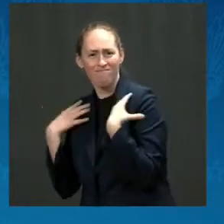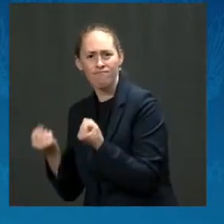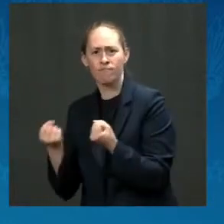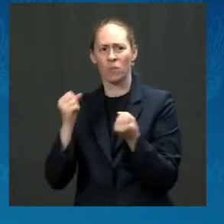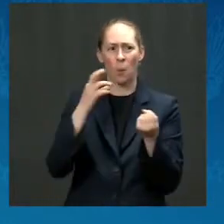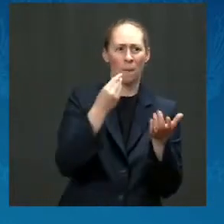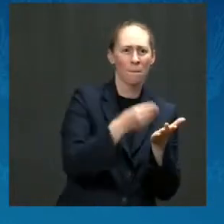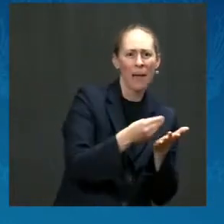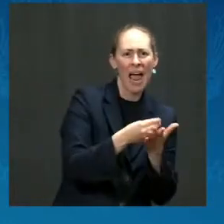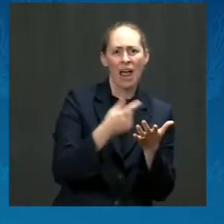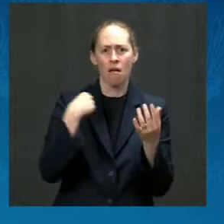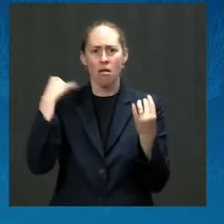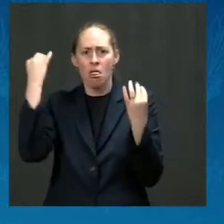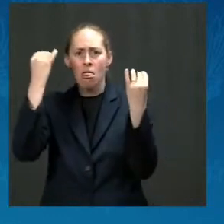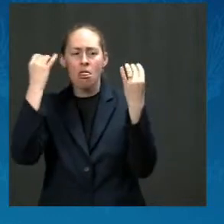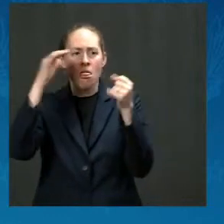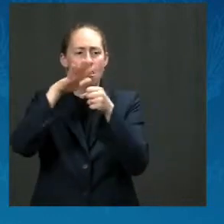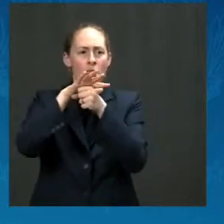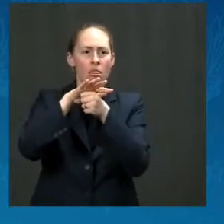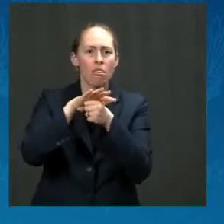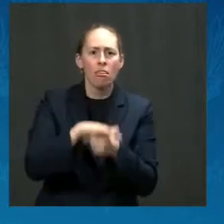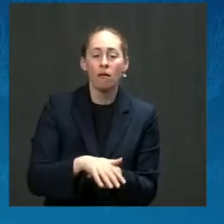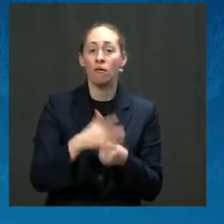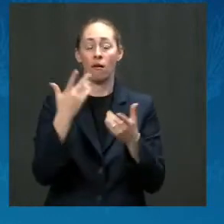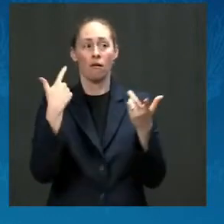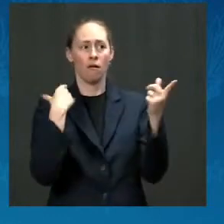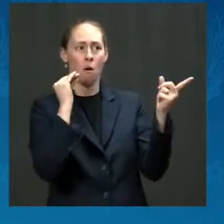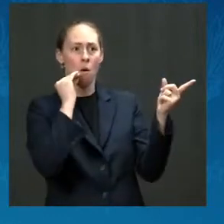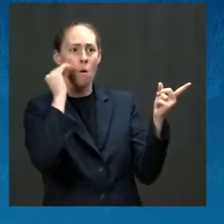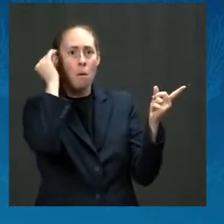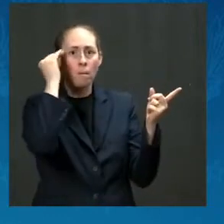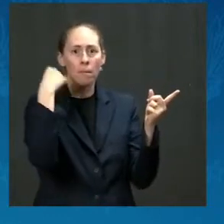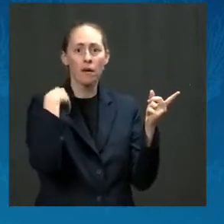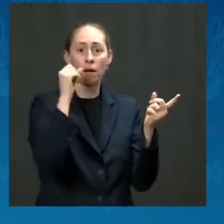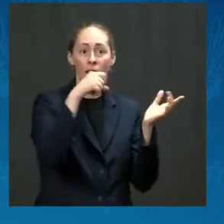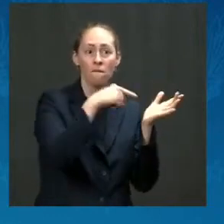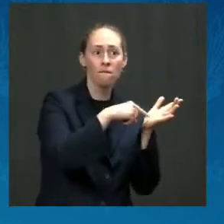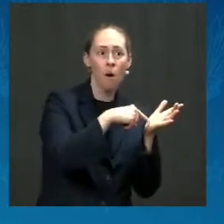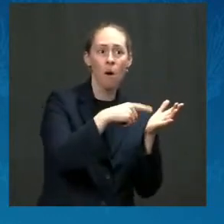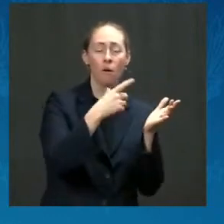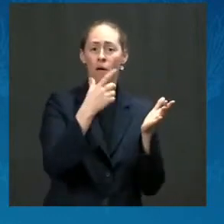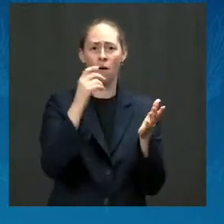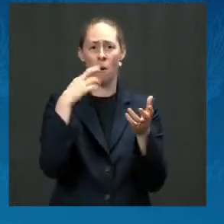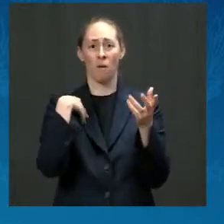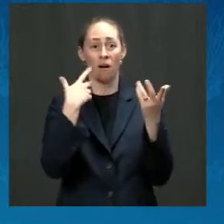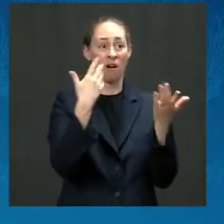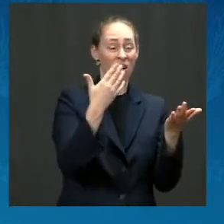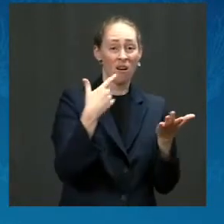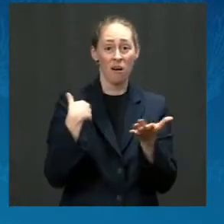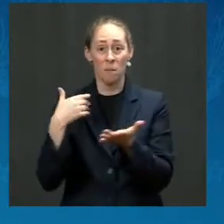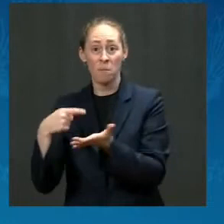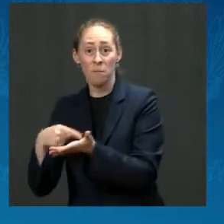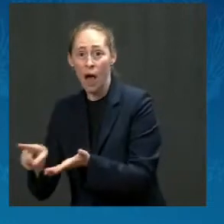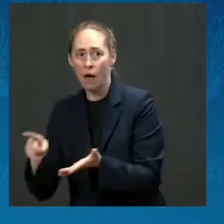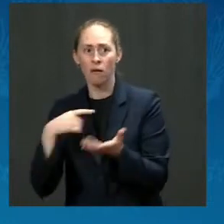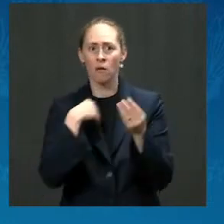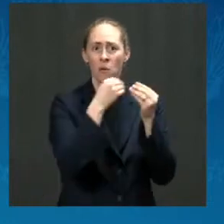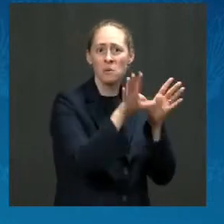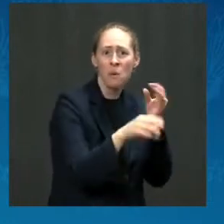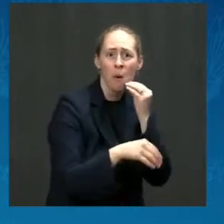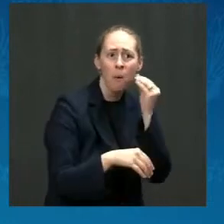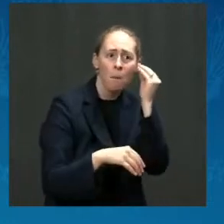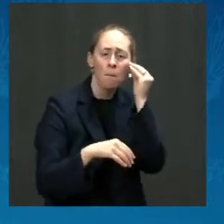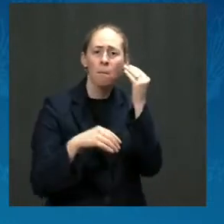afford to keep their home or be homeless or get their child the medical help that child